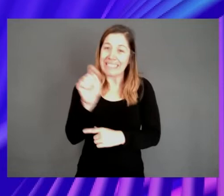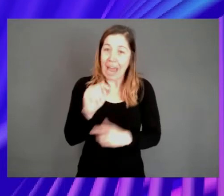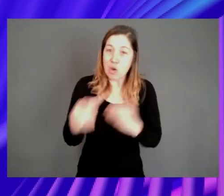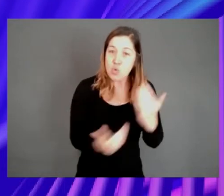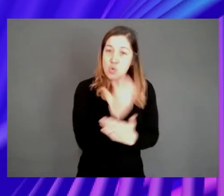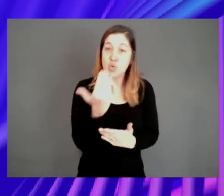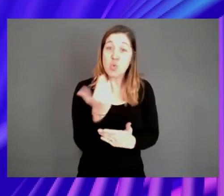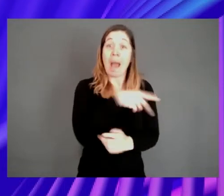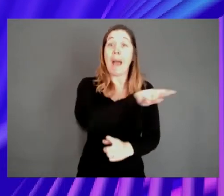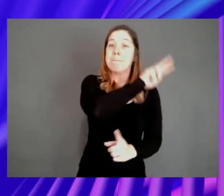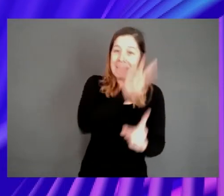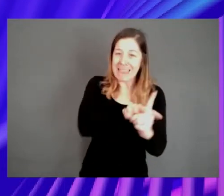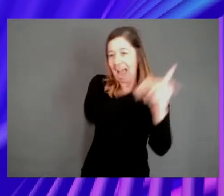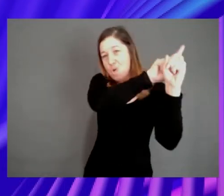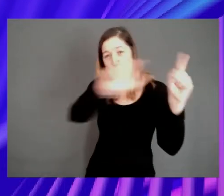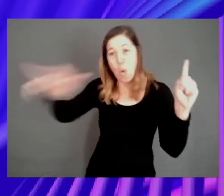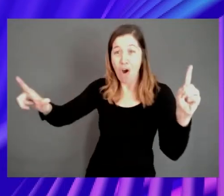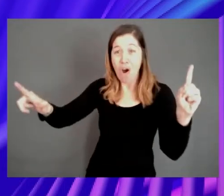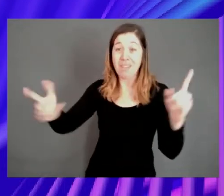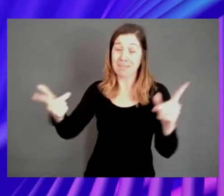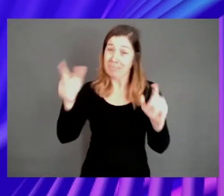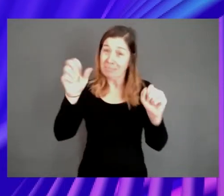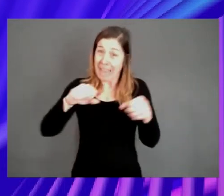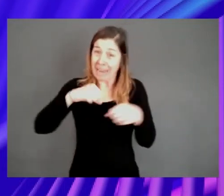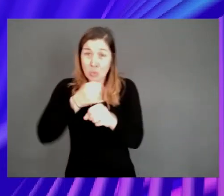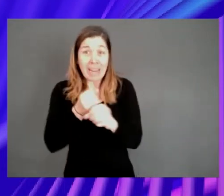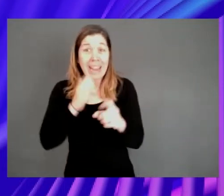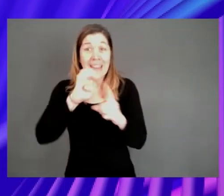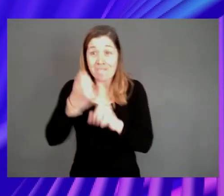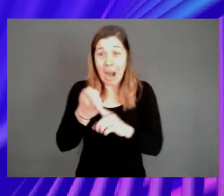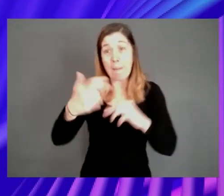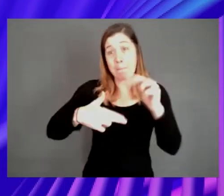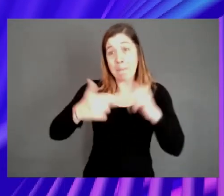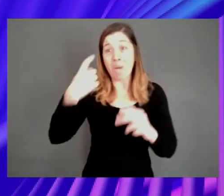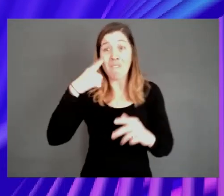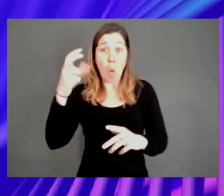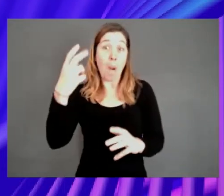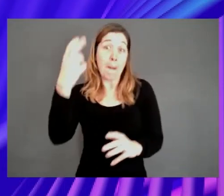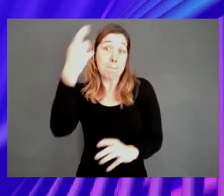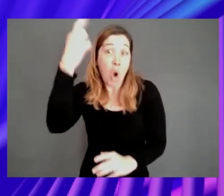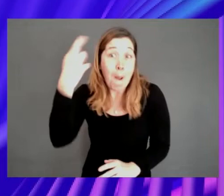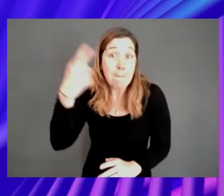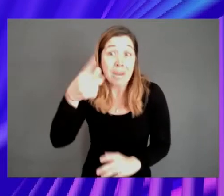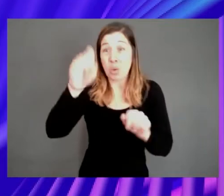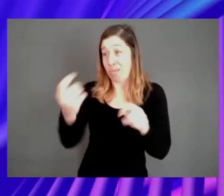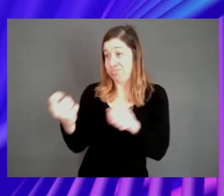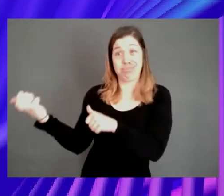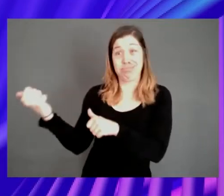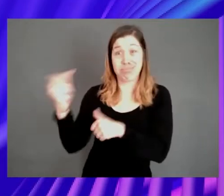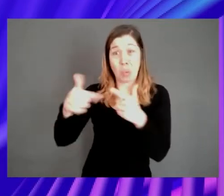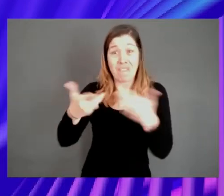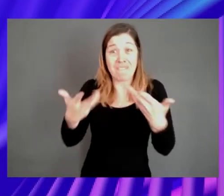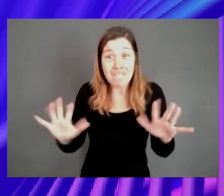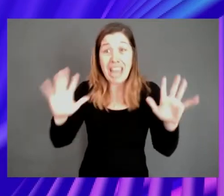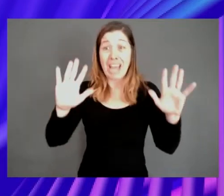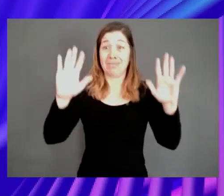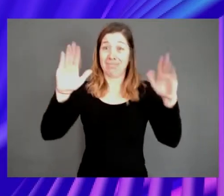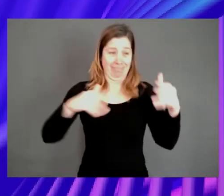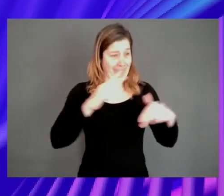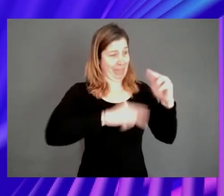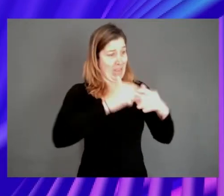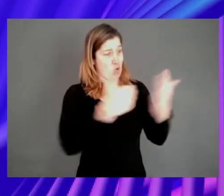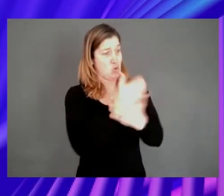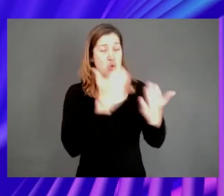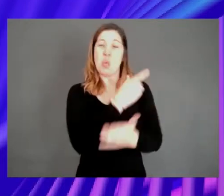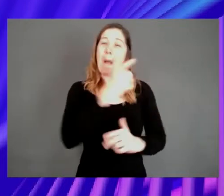you. You know, you can create environments that are built for purpose. You can get rid of them when you're done. build something new, and it's going to be built the same way every single